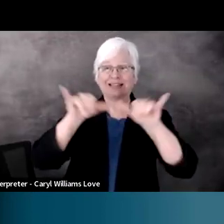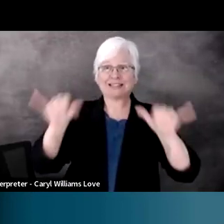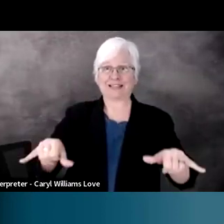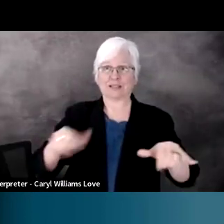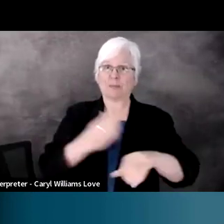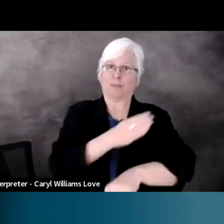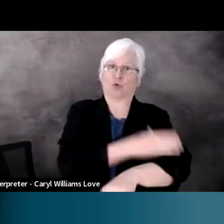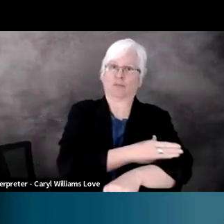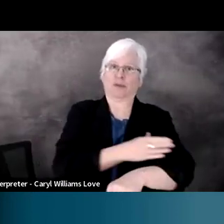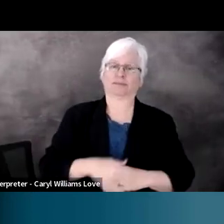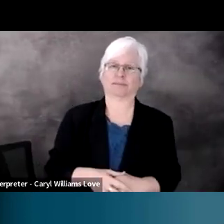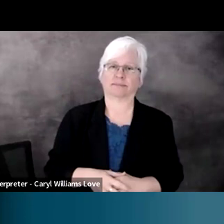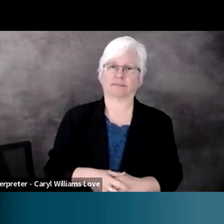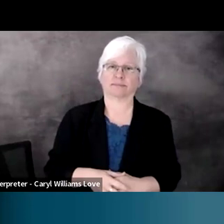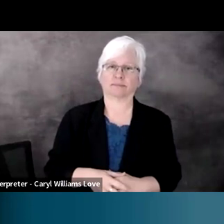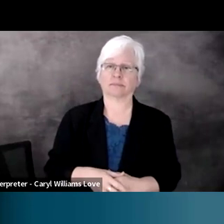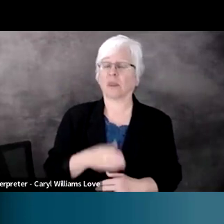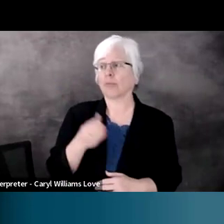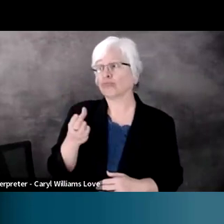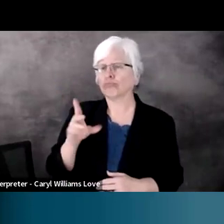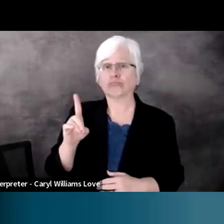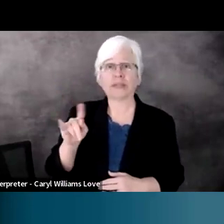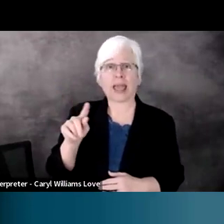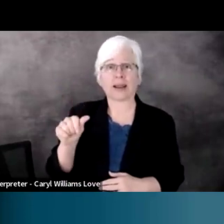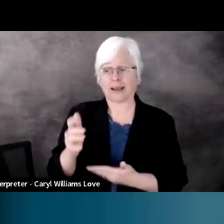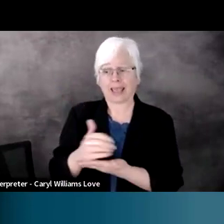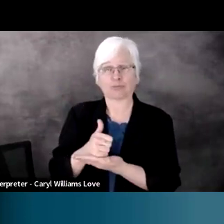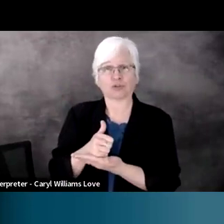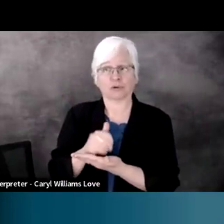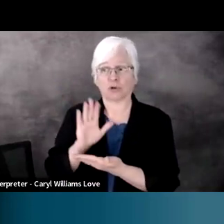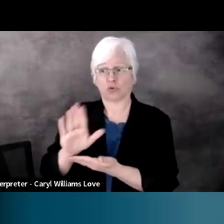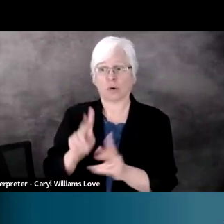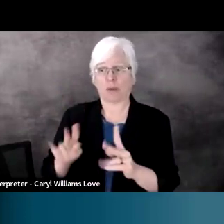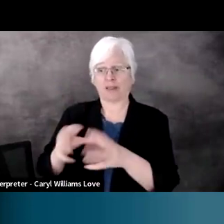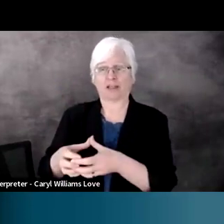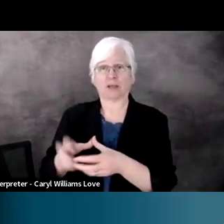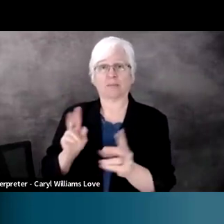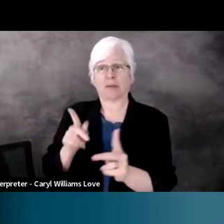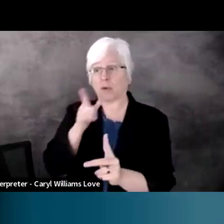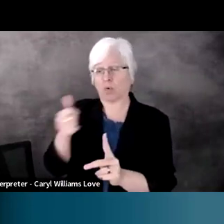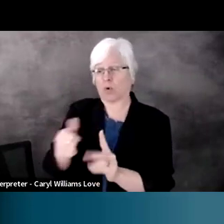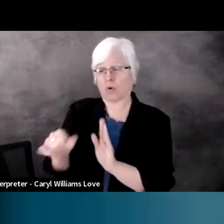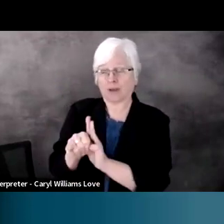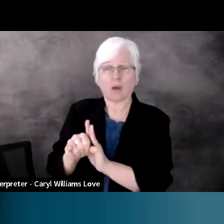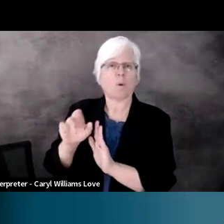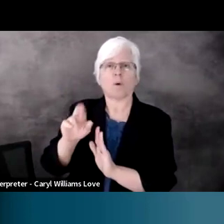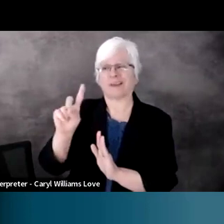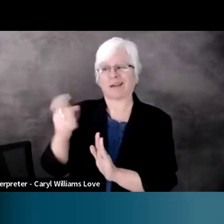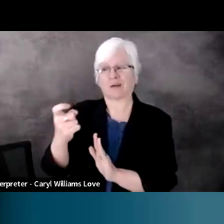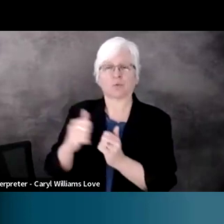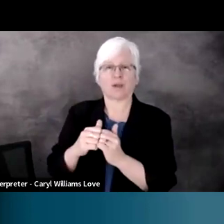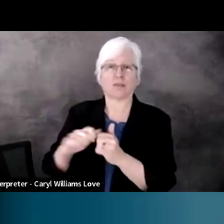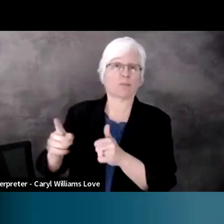just data capture, right, on your population of people who identify or are diagnosed with a primary substance